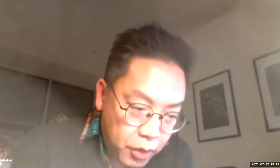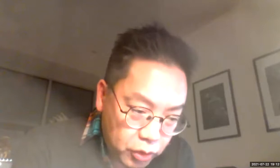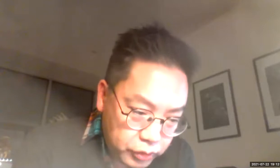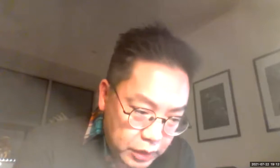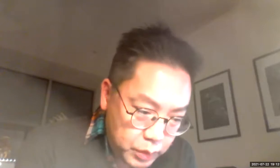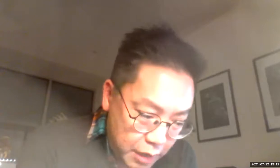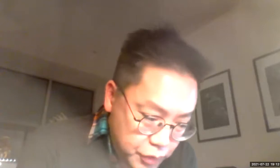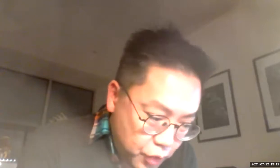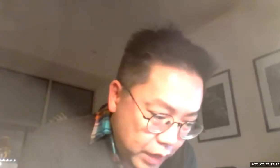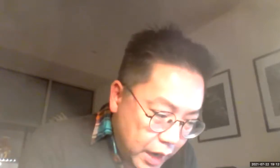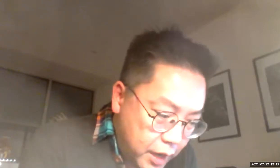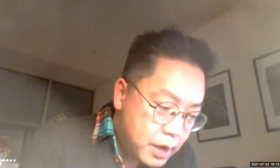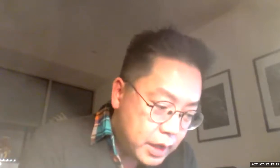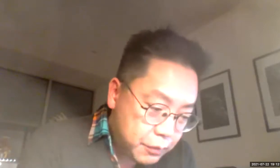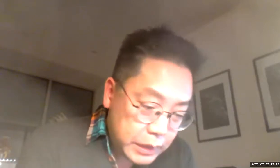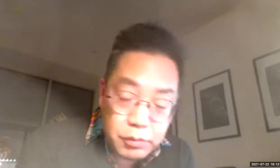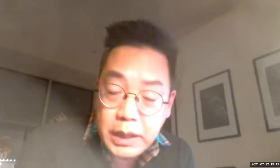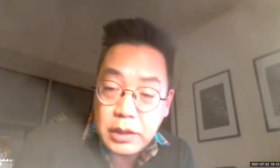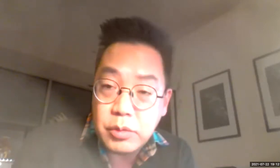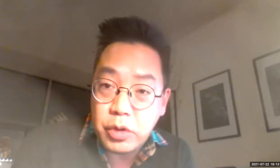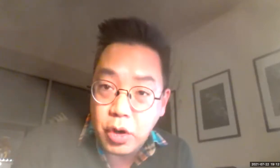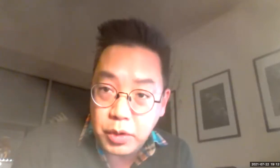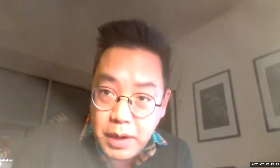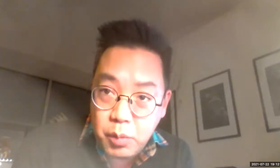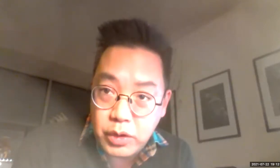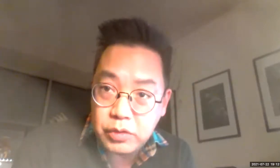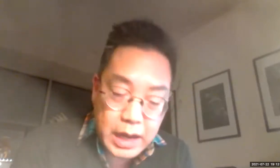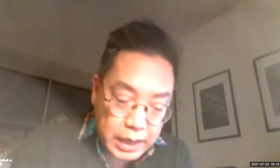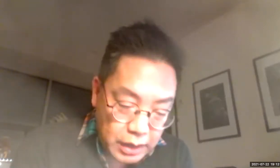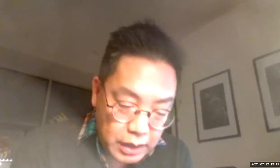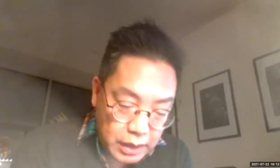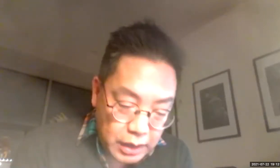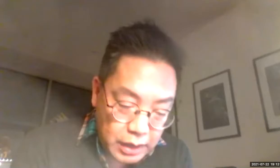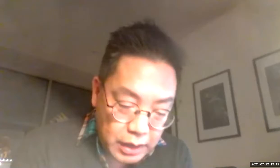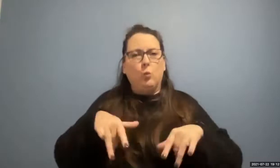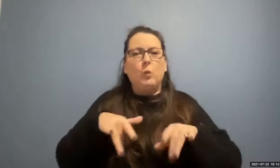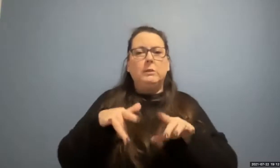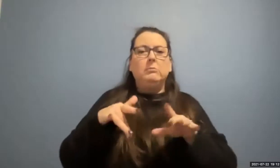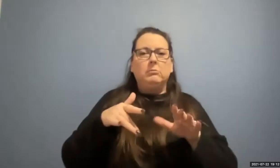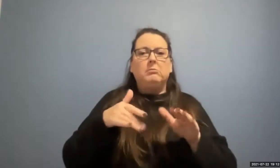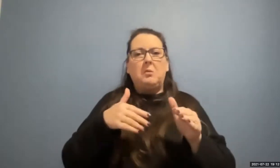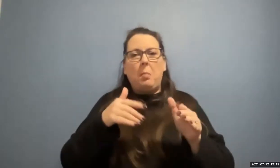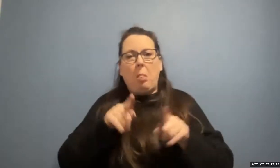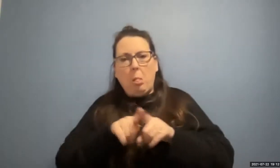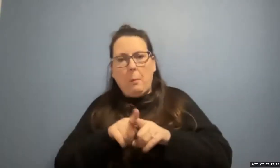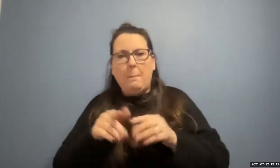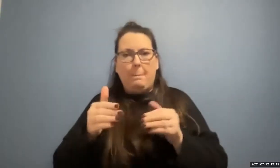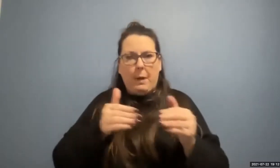But those lockdowns we have shown are an effective mechanism to help combat what is unfortunately can be a dangerous